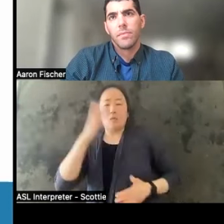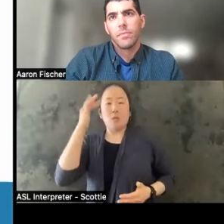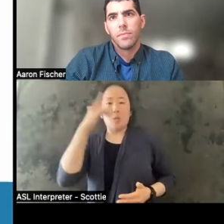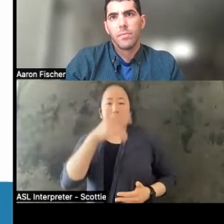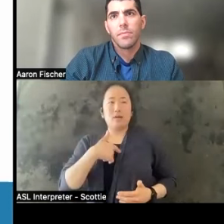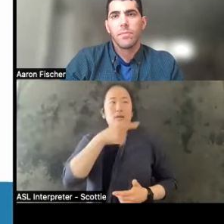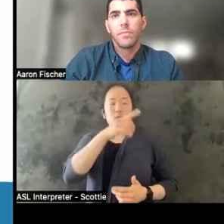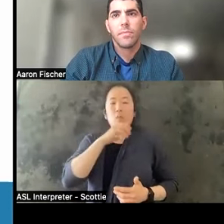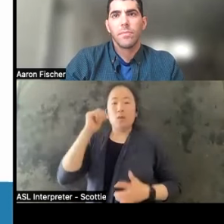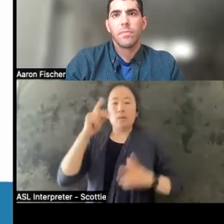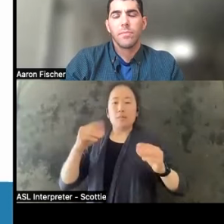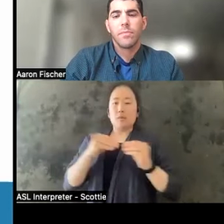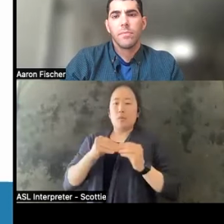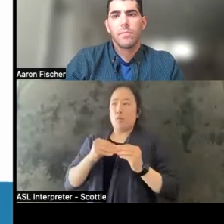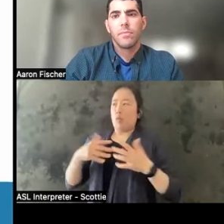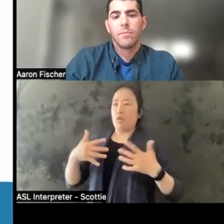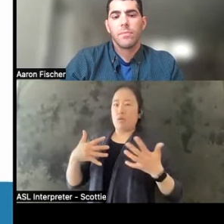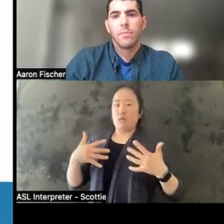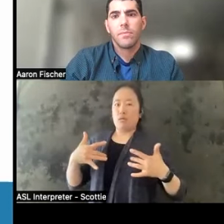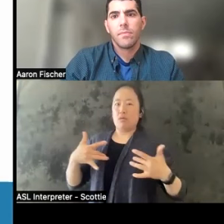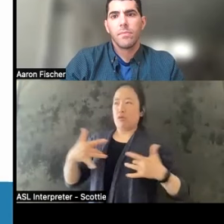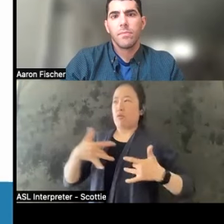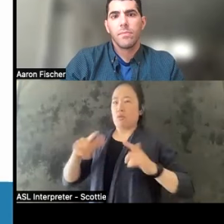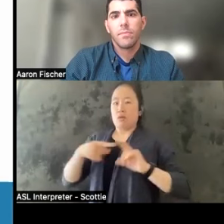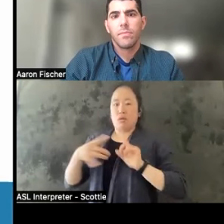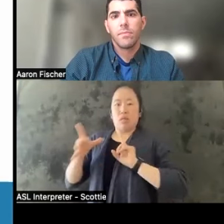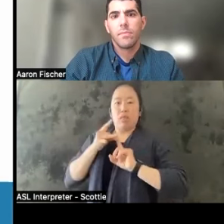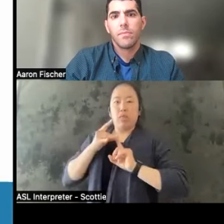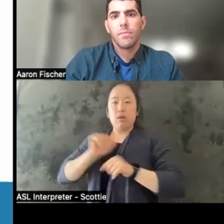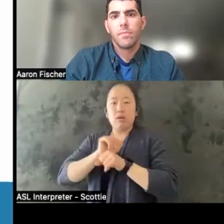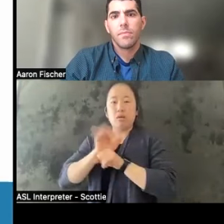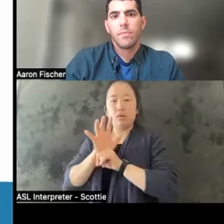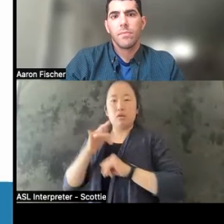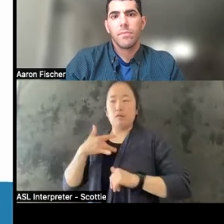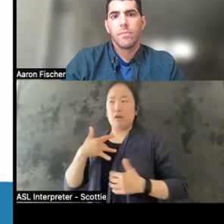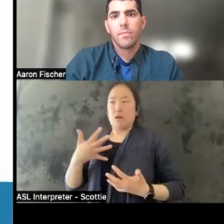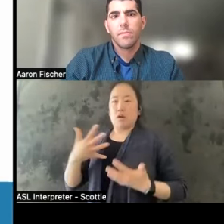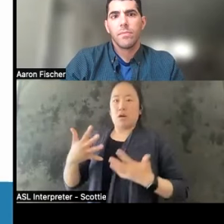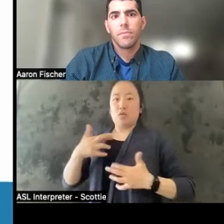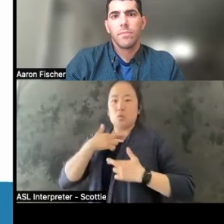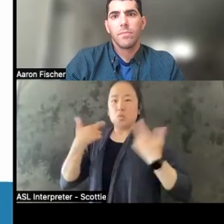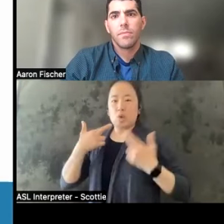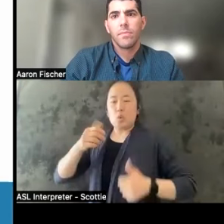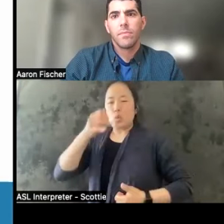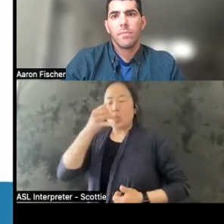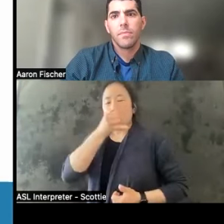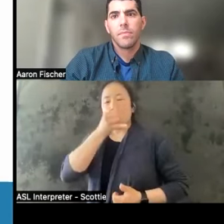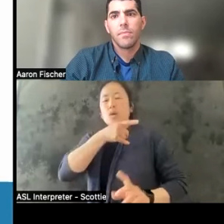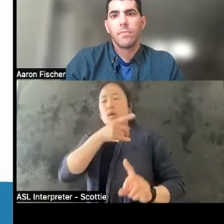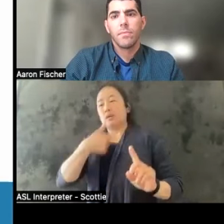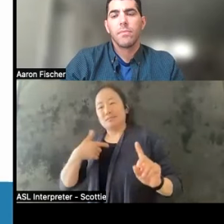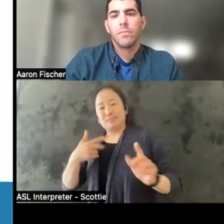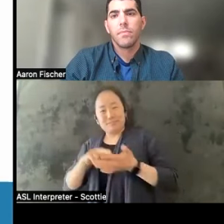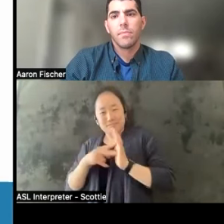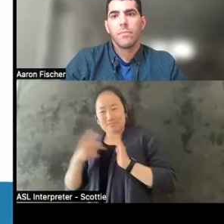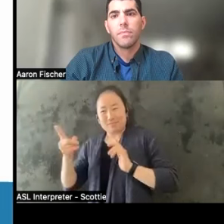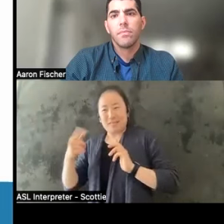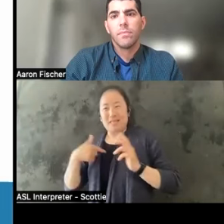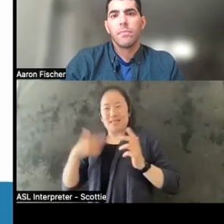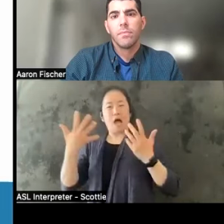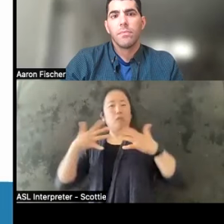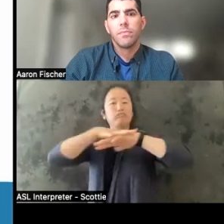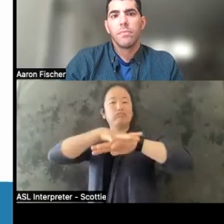susceptible to a severe case of COVID-19. And so it kind of gets mixed together a little bit